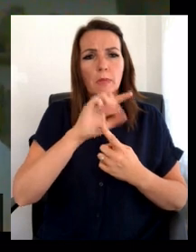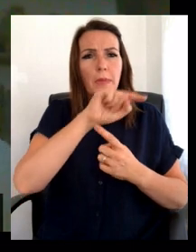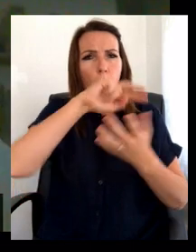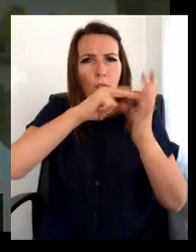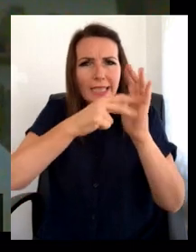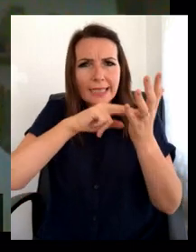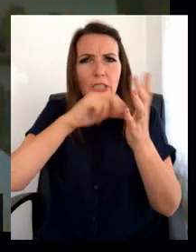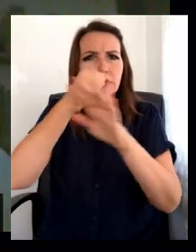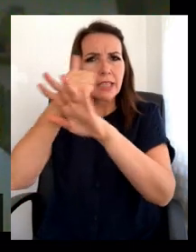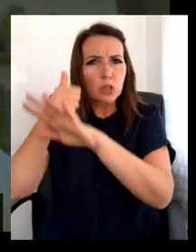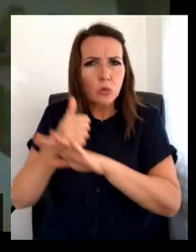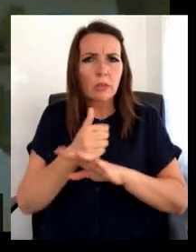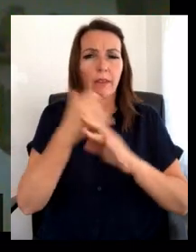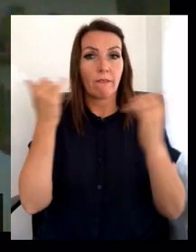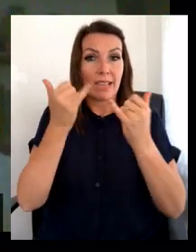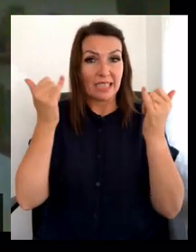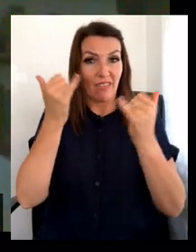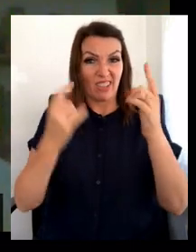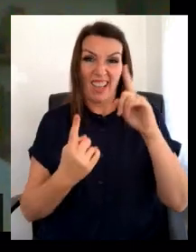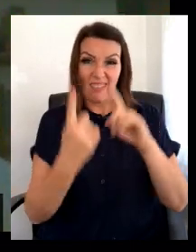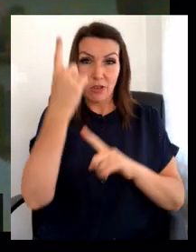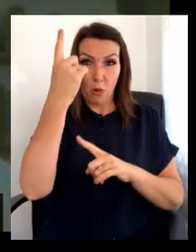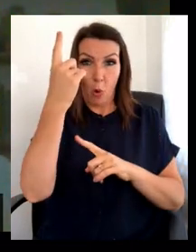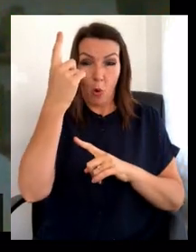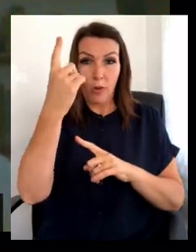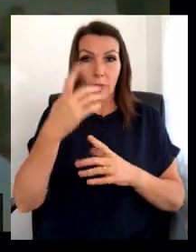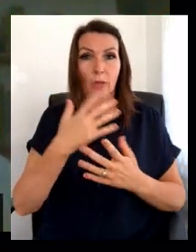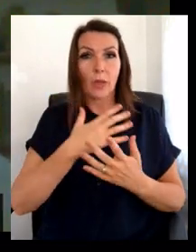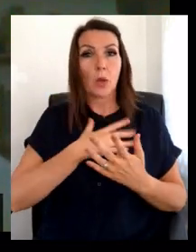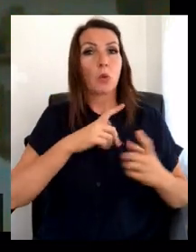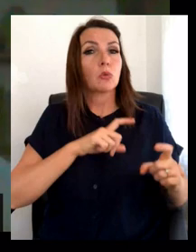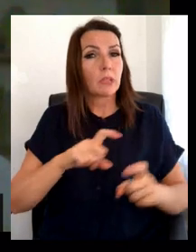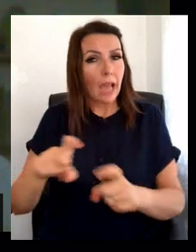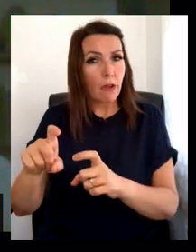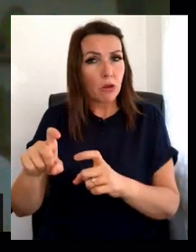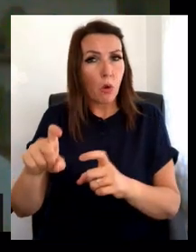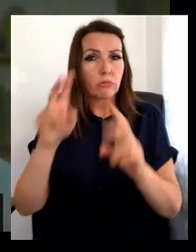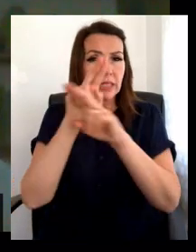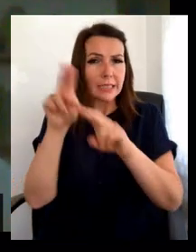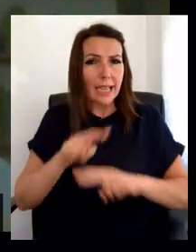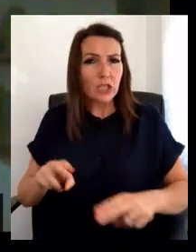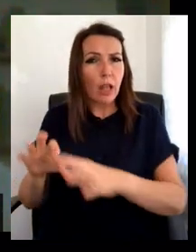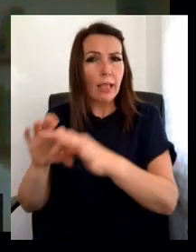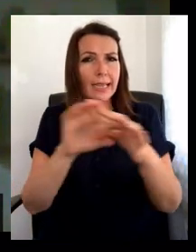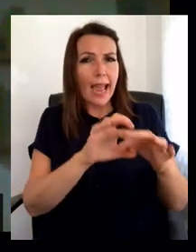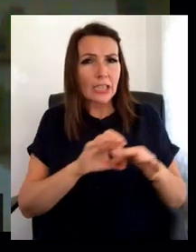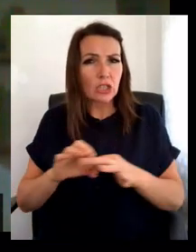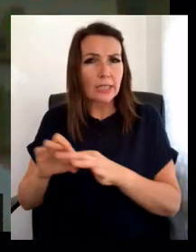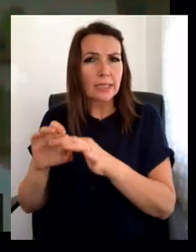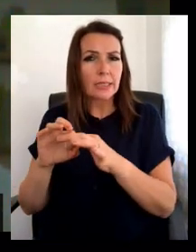festivals based in the North who are interested in continuing to have international connection points, to